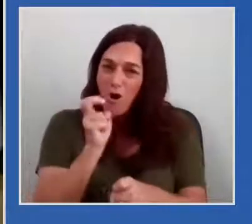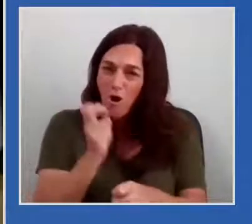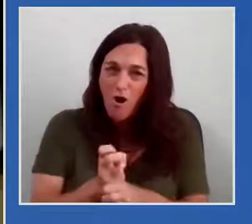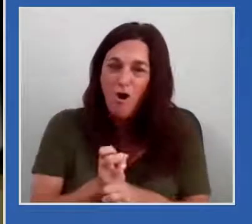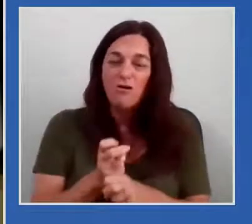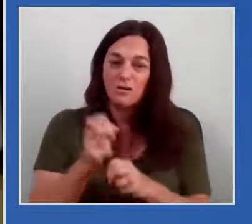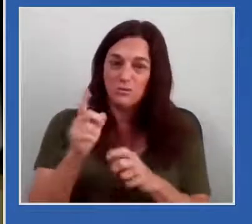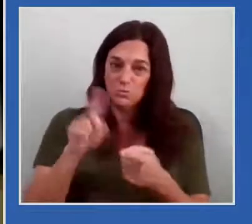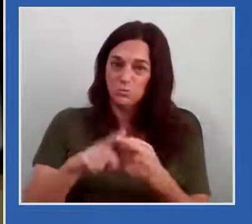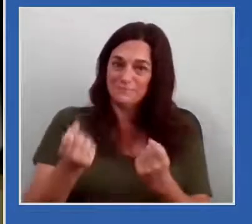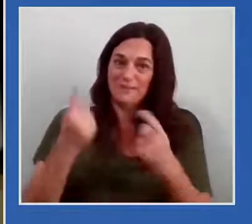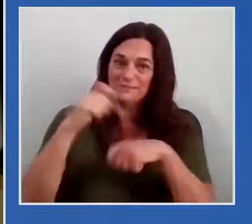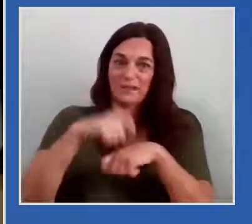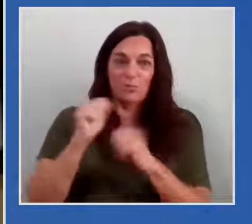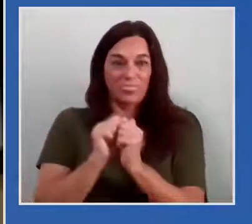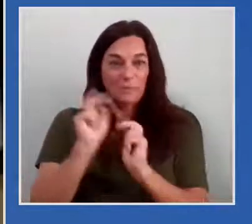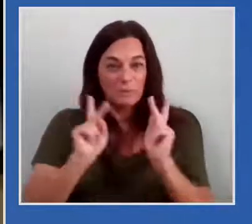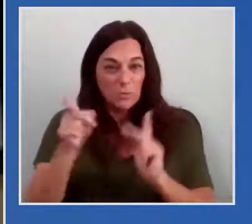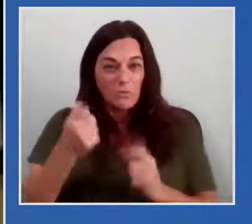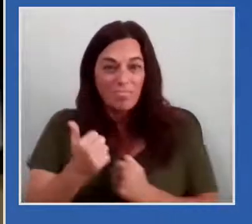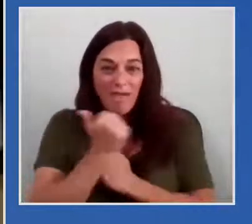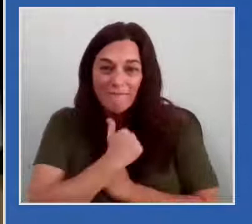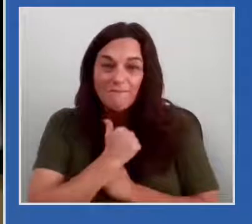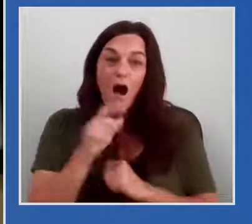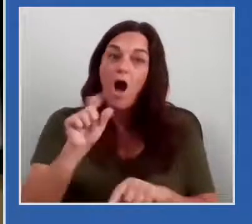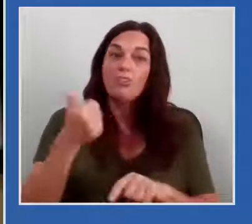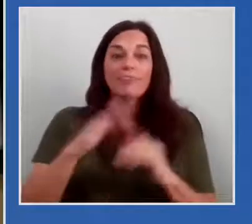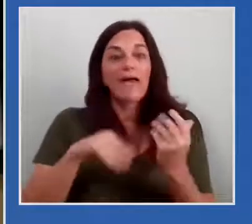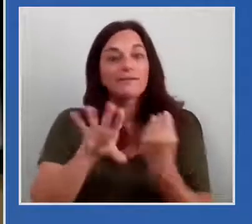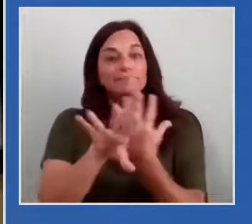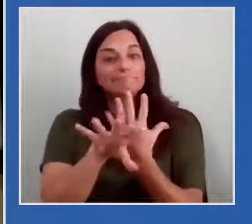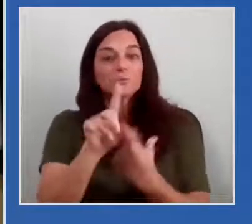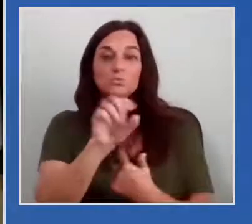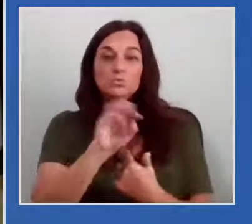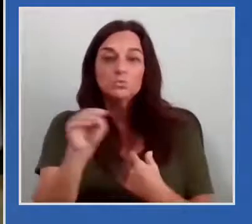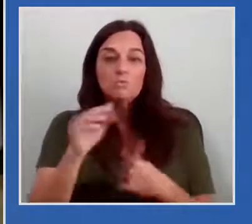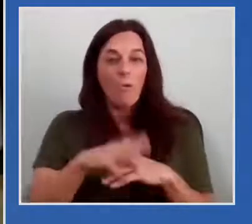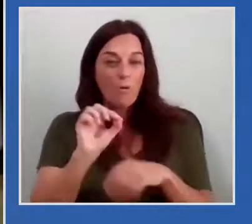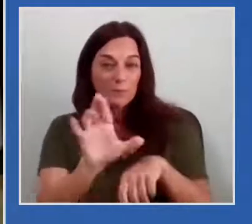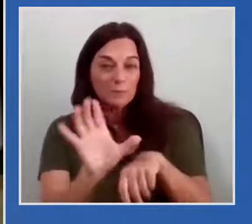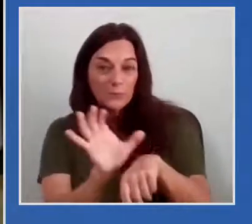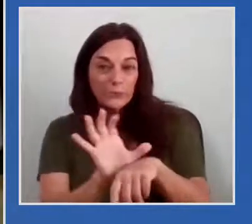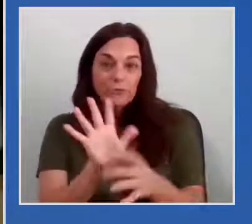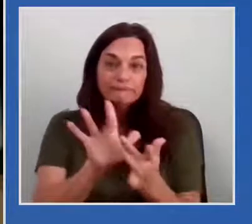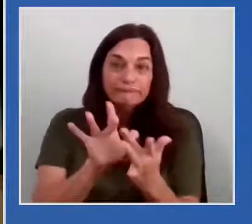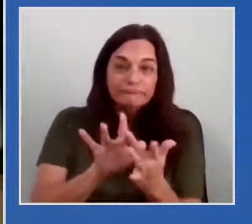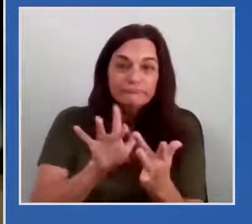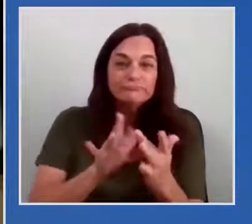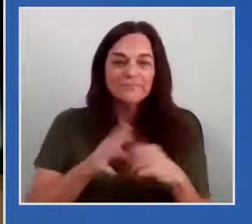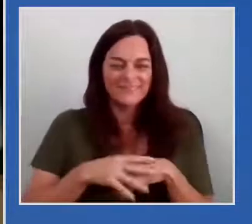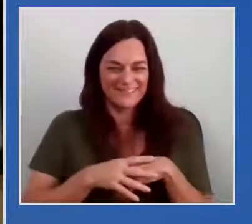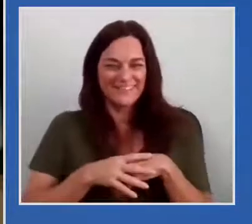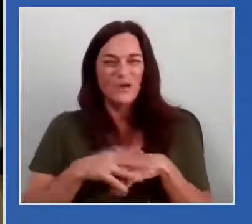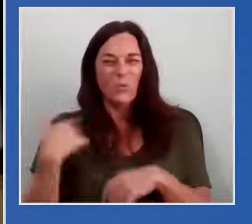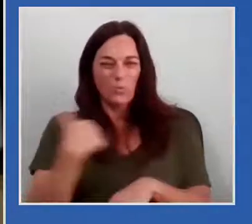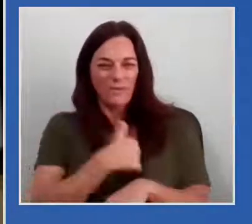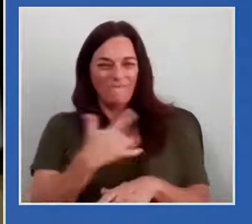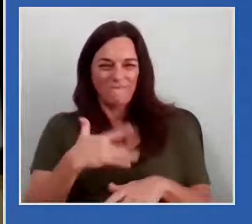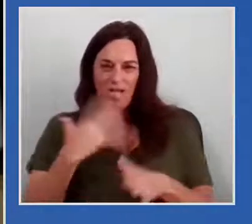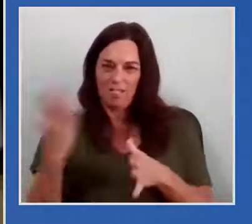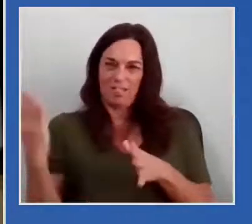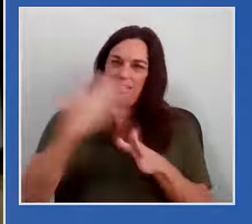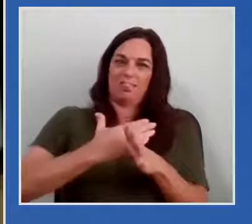you love, other than on Zoom or on a computer connection. We've all felt that sense of interruption in our